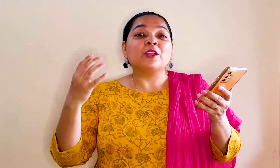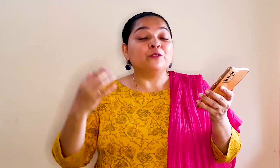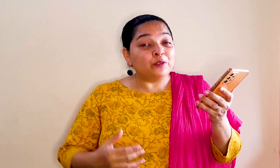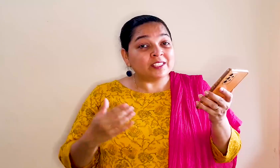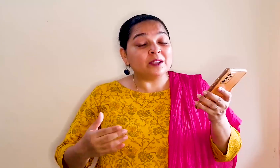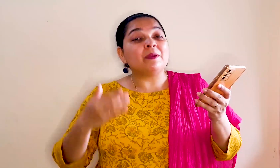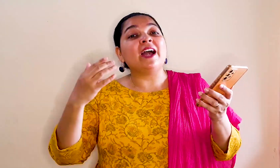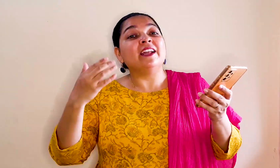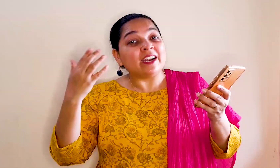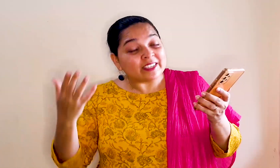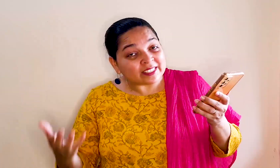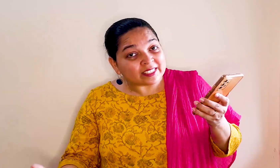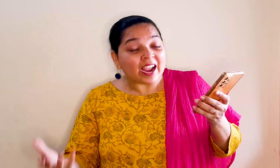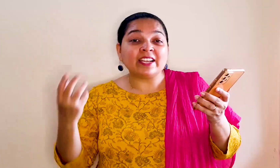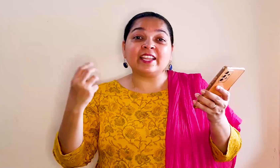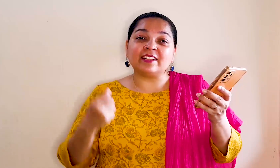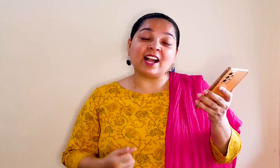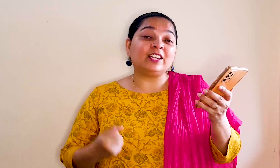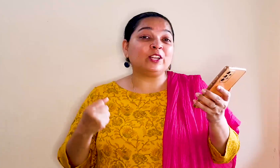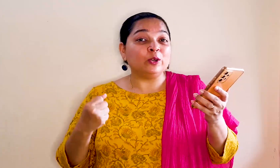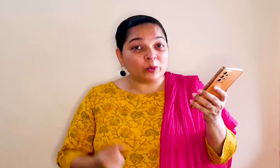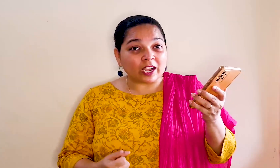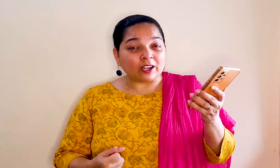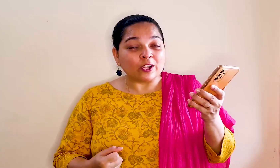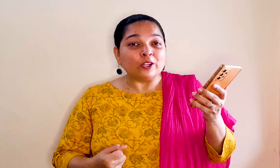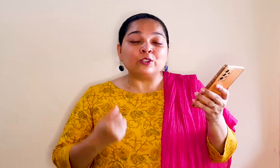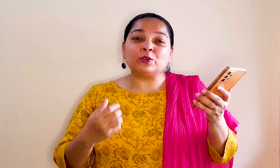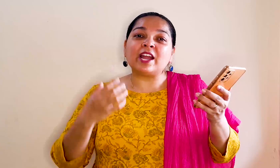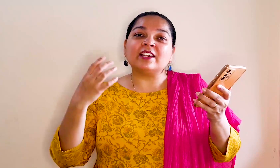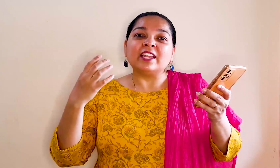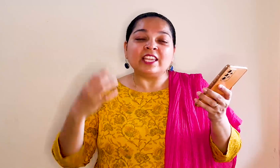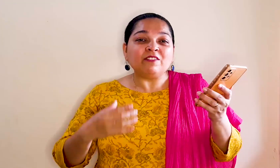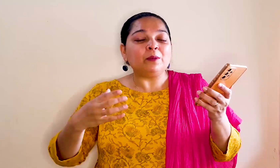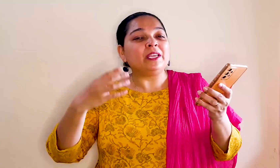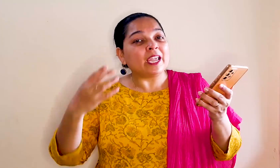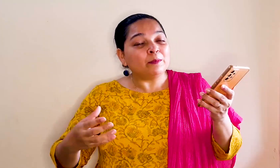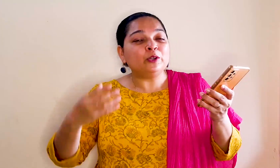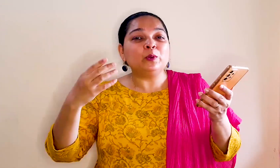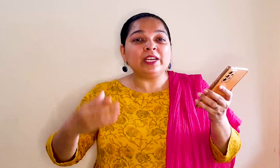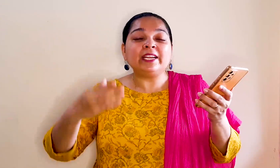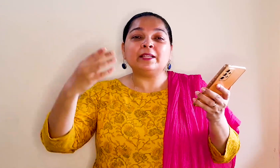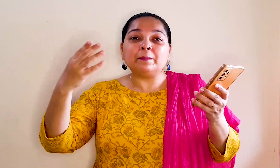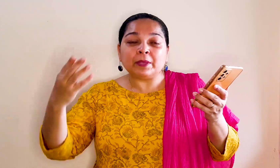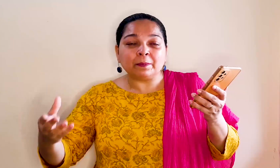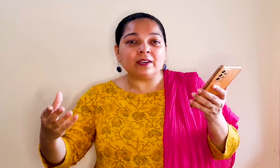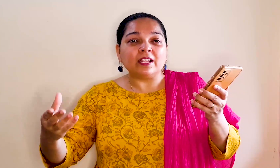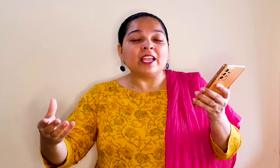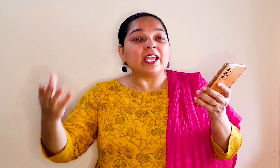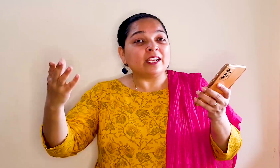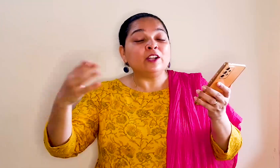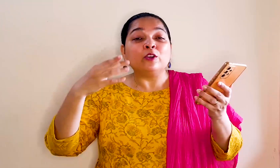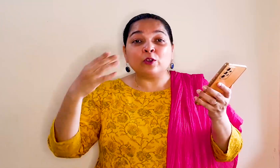him wisdom and understanding. Hallelujah. So that he will be able to lead the